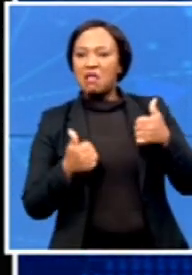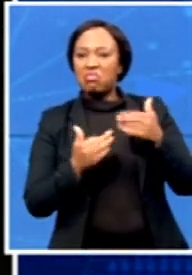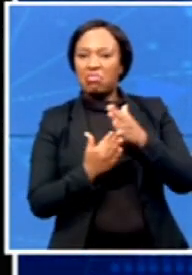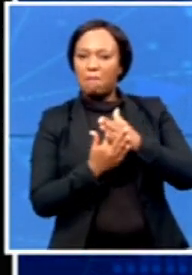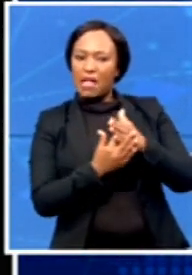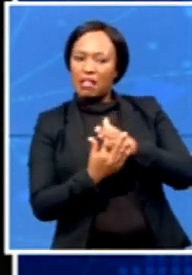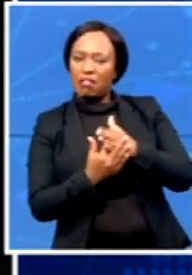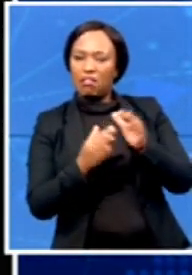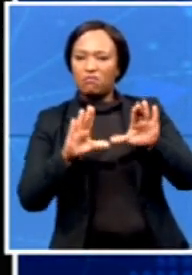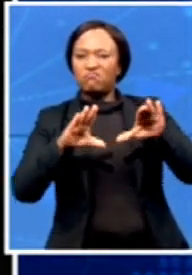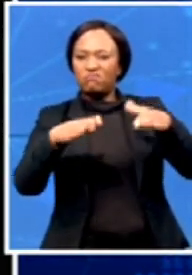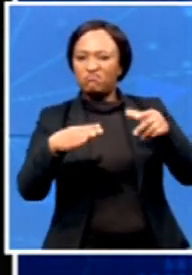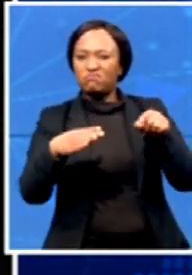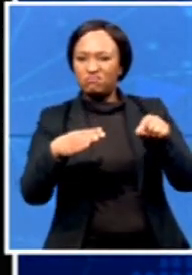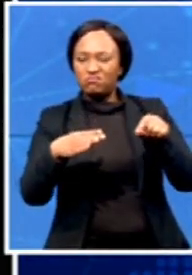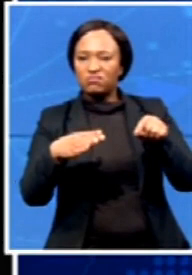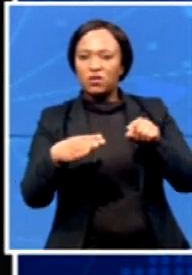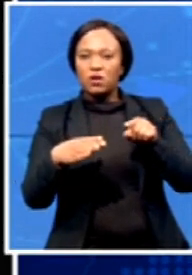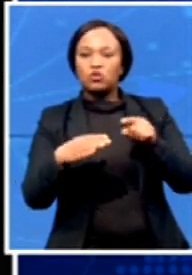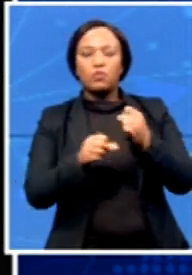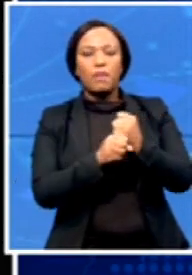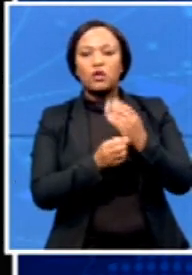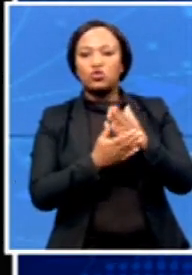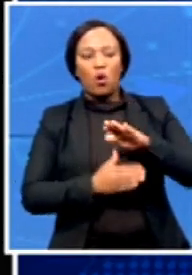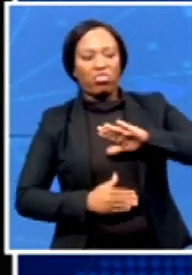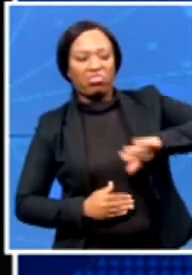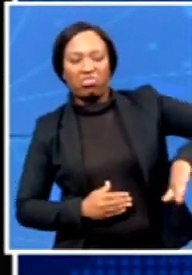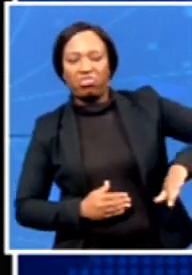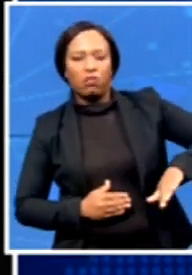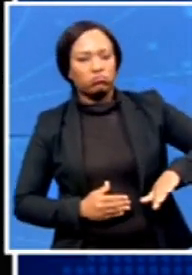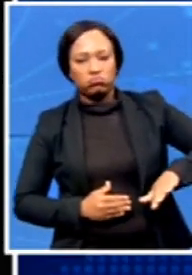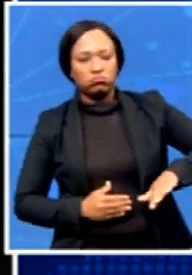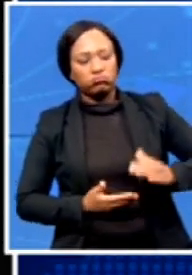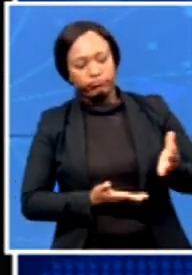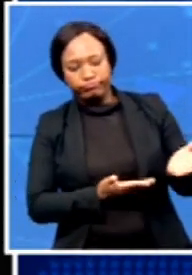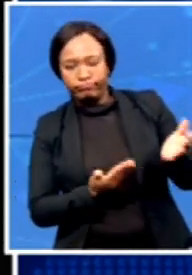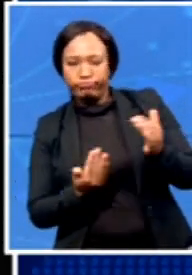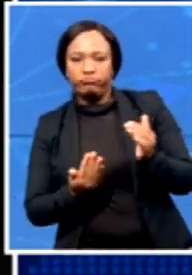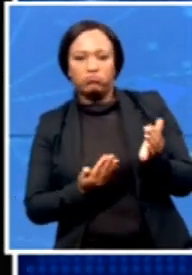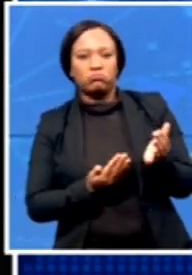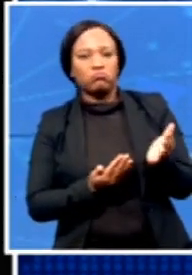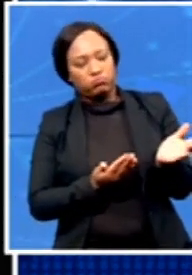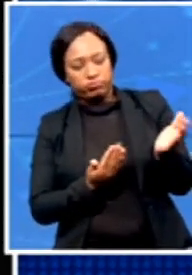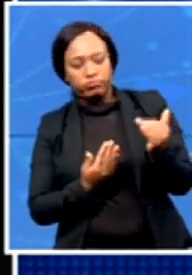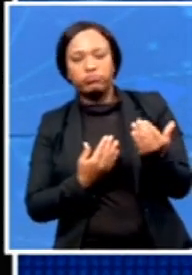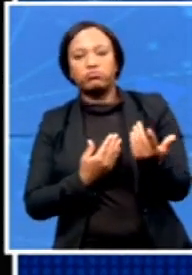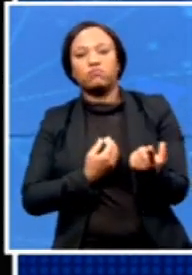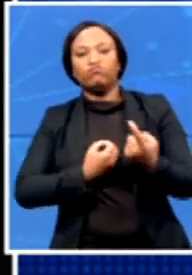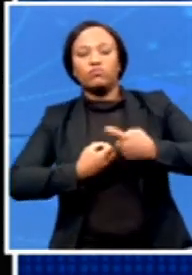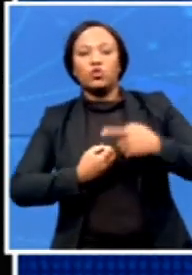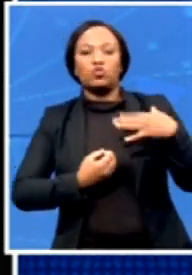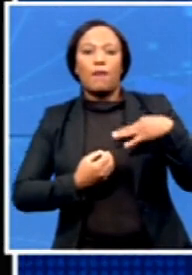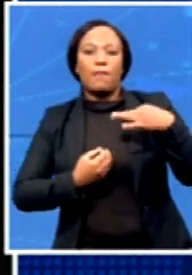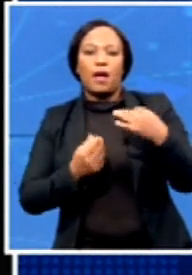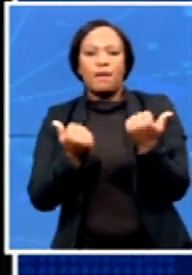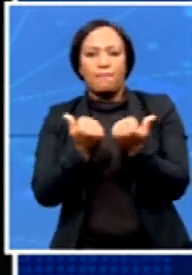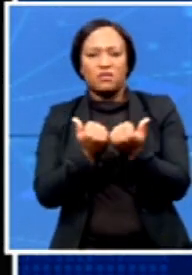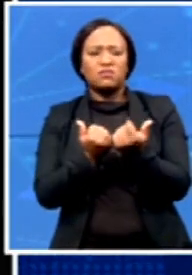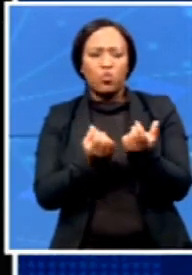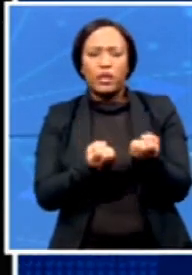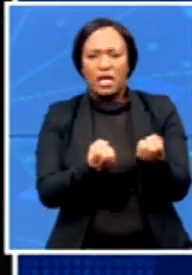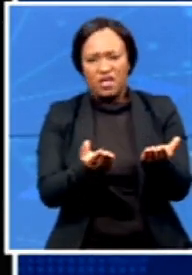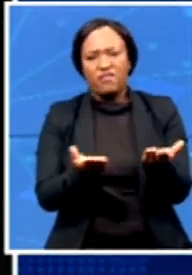not left out. So we're encouraging more and more of those students to apply for bursaries, and we're offering them bursaries. And universities within